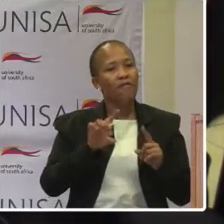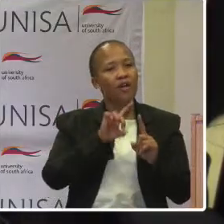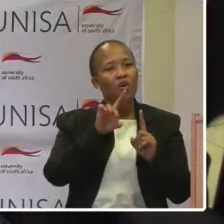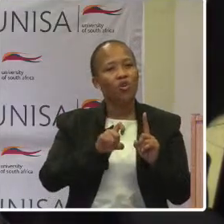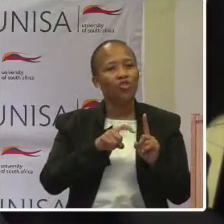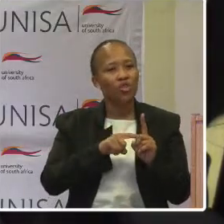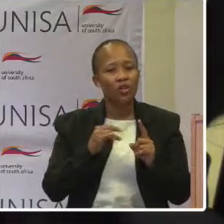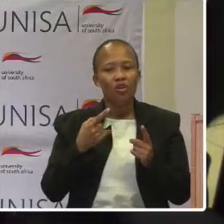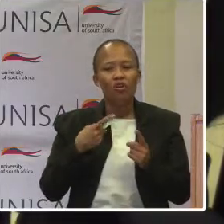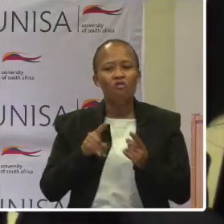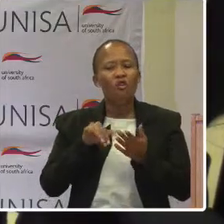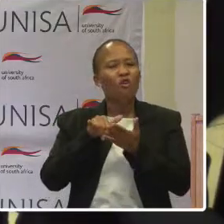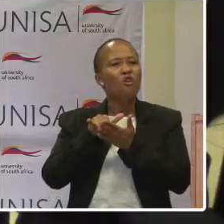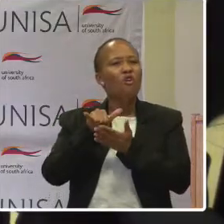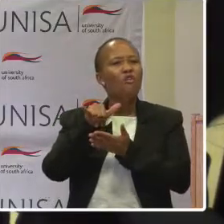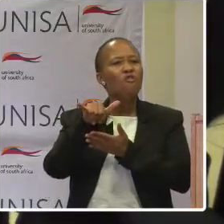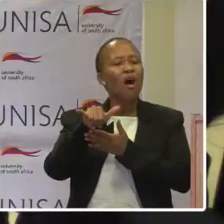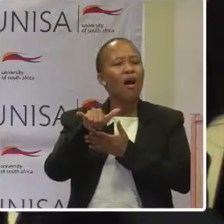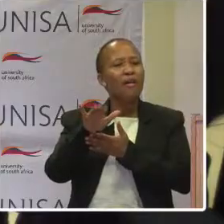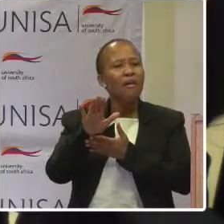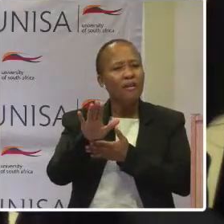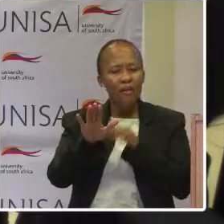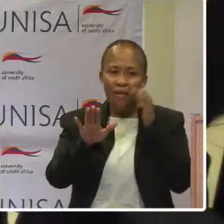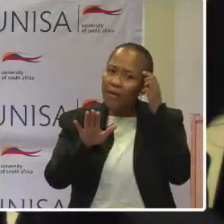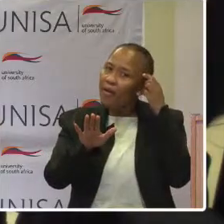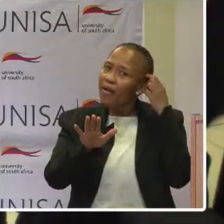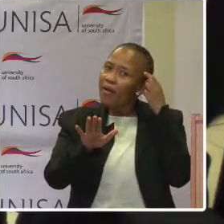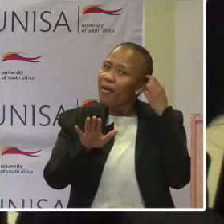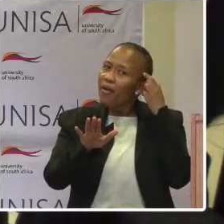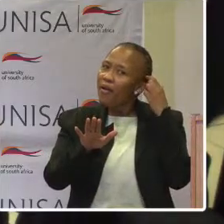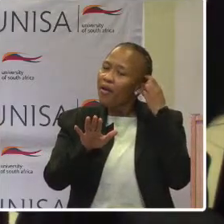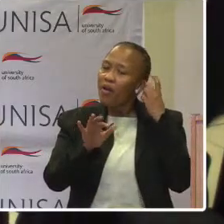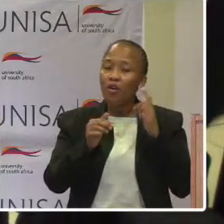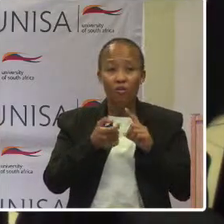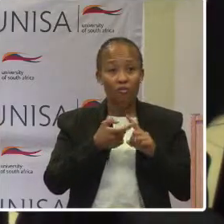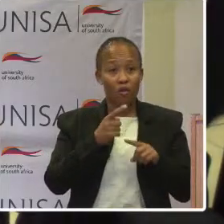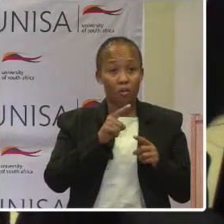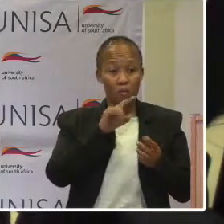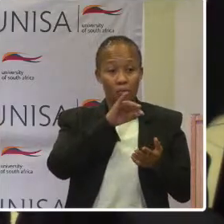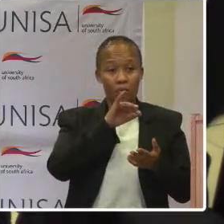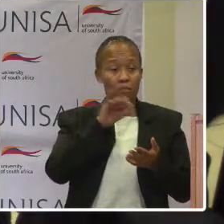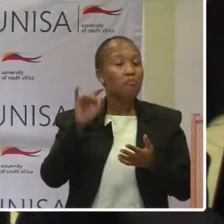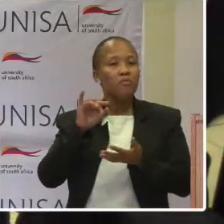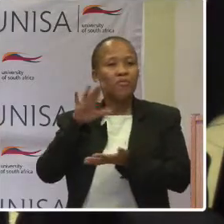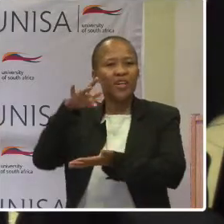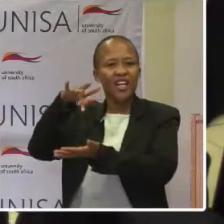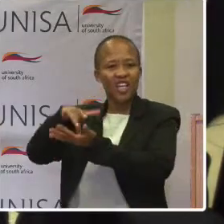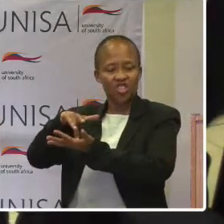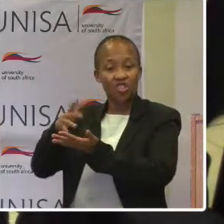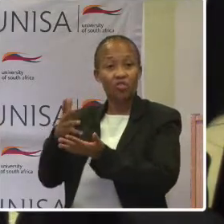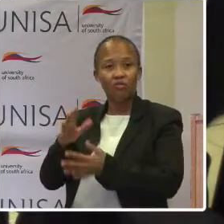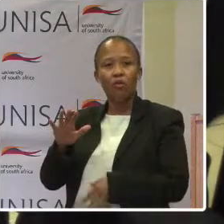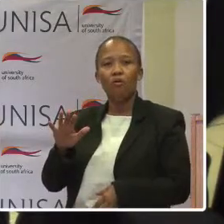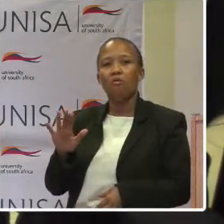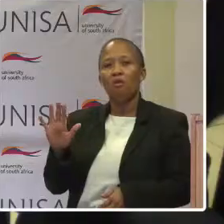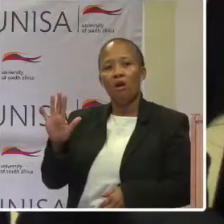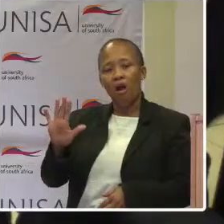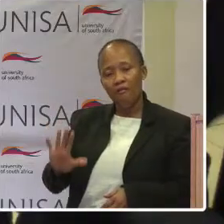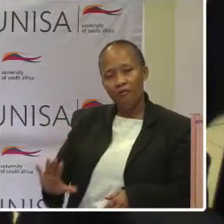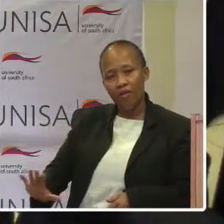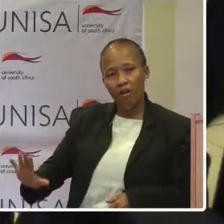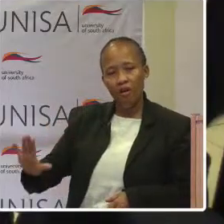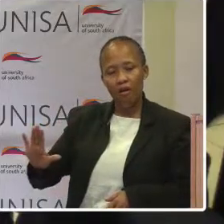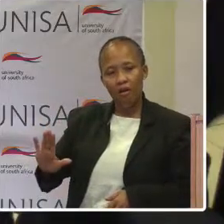that you have flown between different destinations in Africa. Where are the gaps from a pilot's perspective